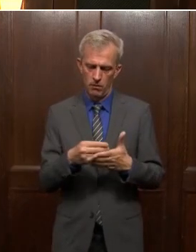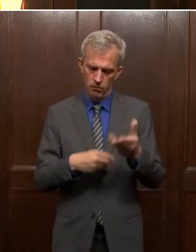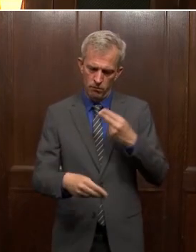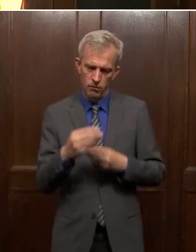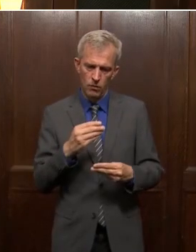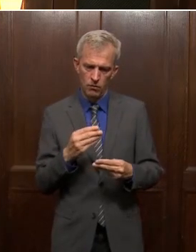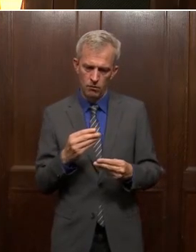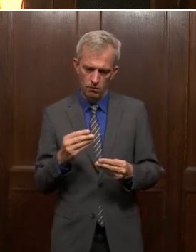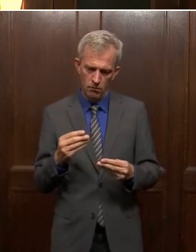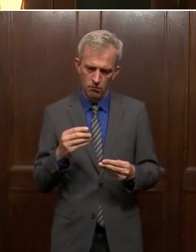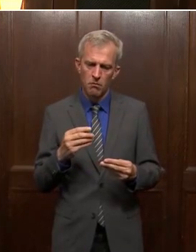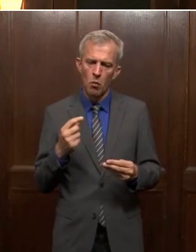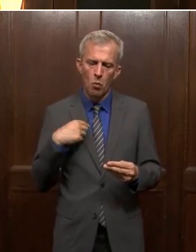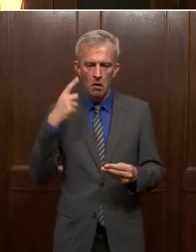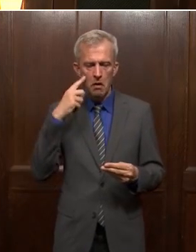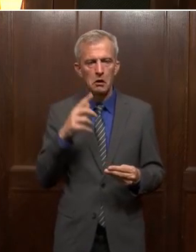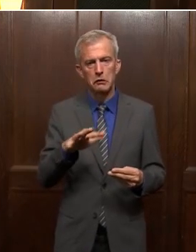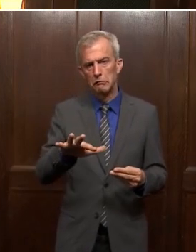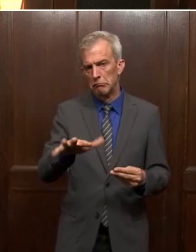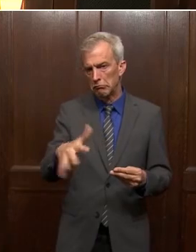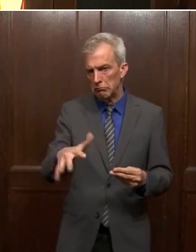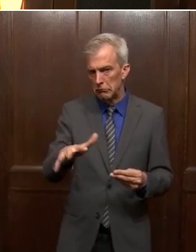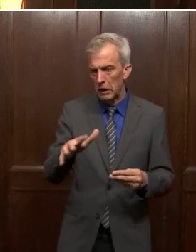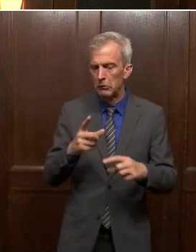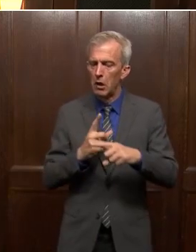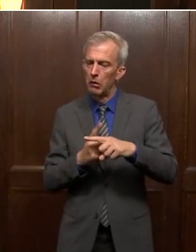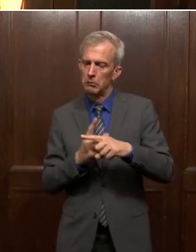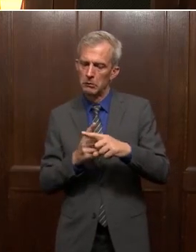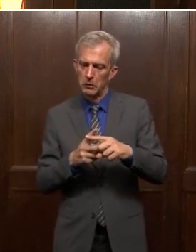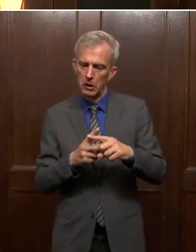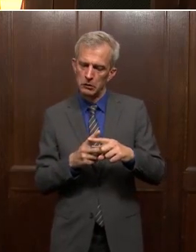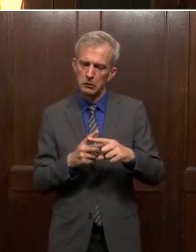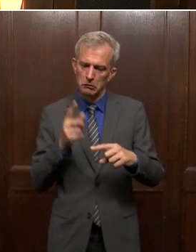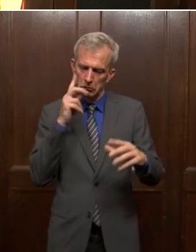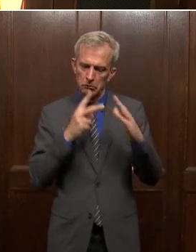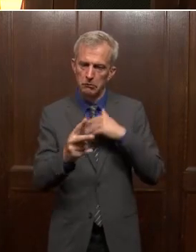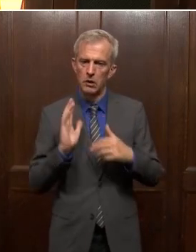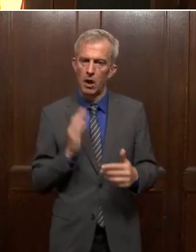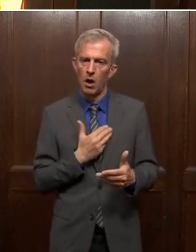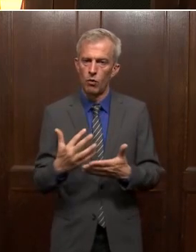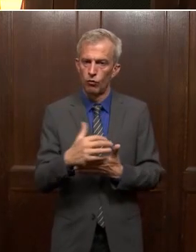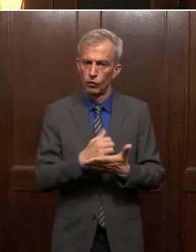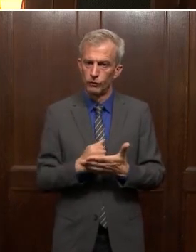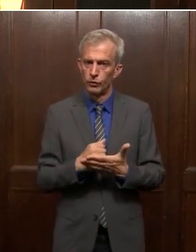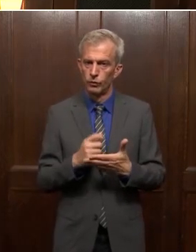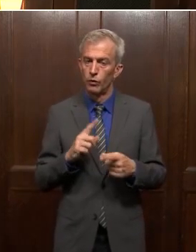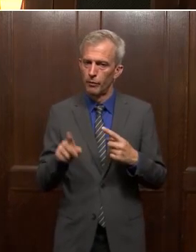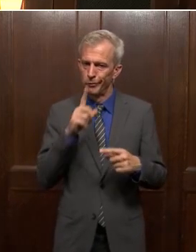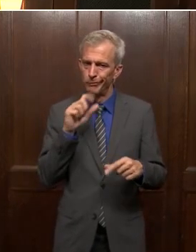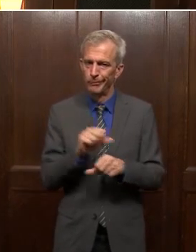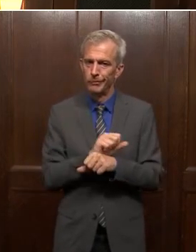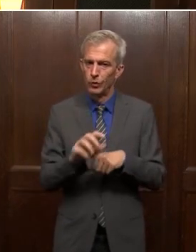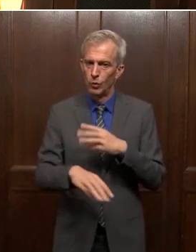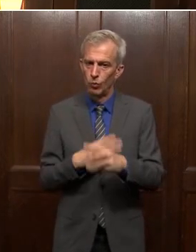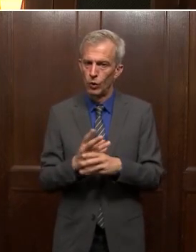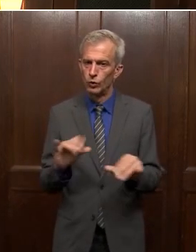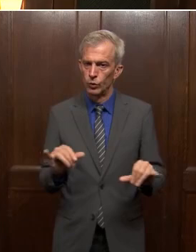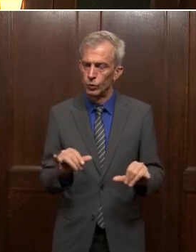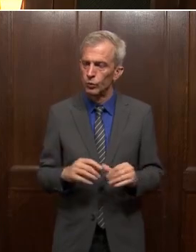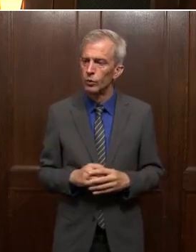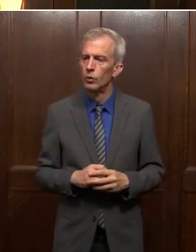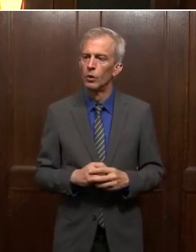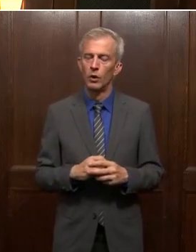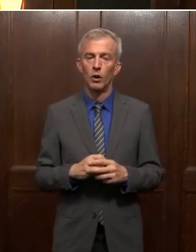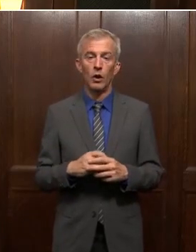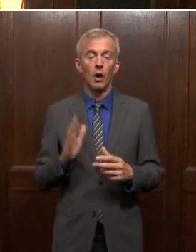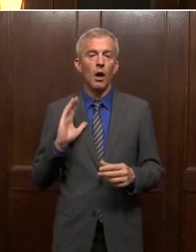is a semi-optimistic look at our revenues, but a realistic one as well. That comes from all sorts of things. Our commitment